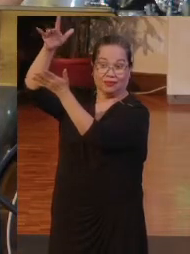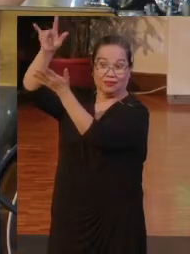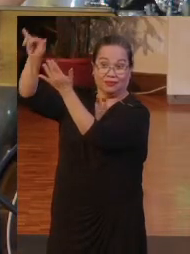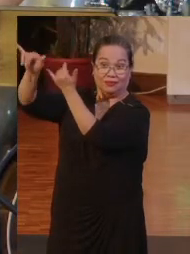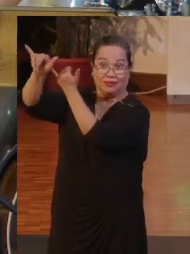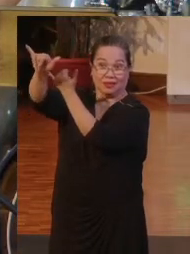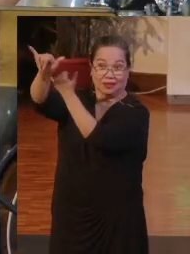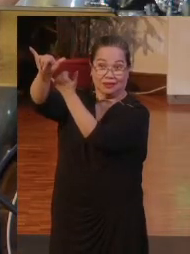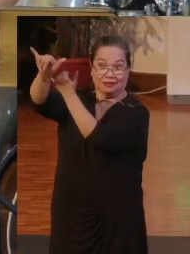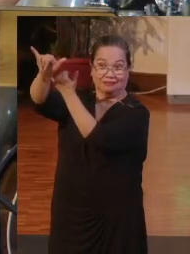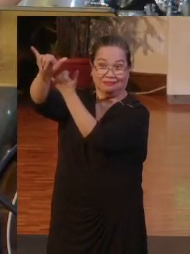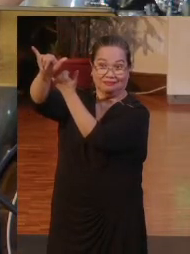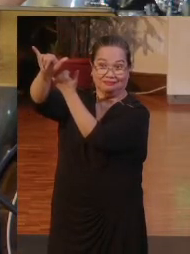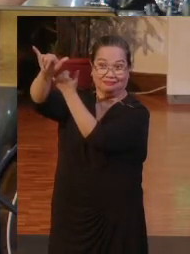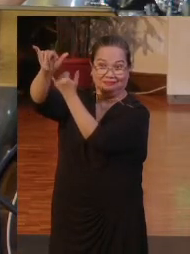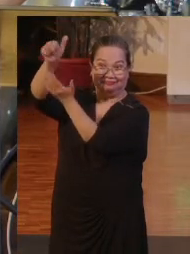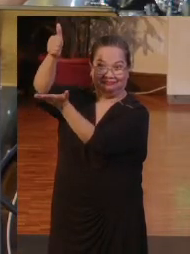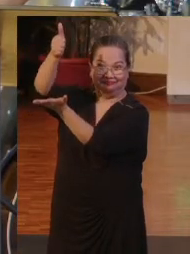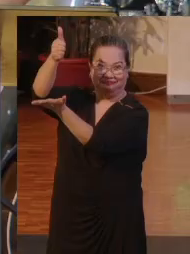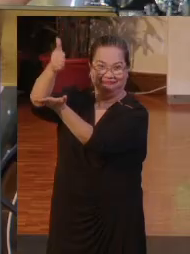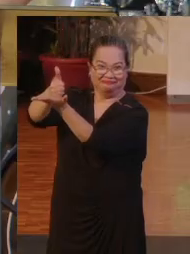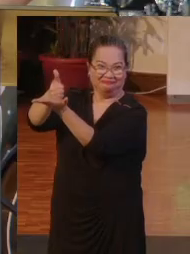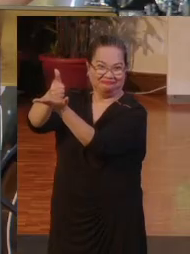forever. Amen.